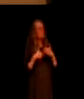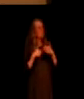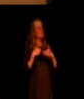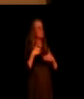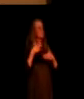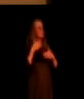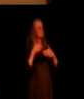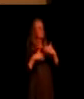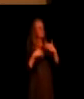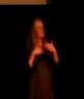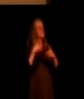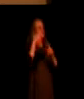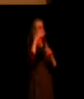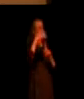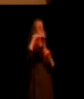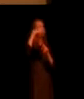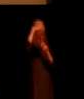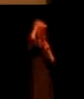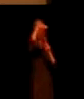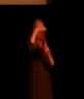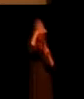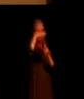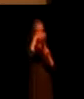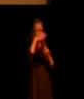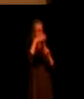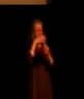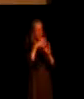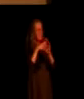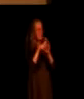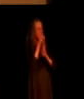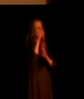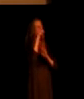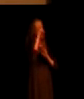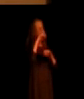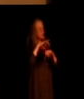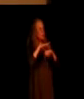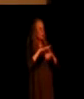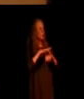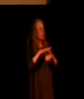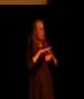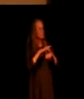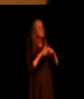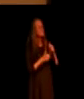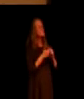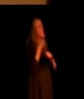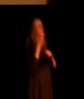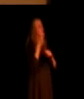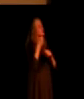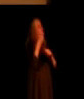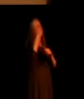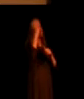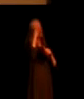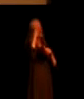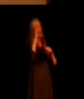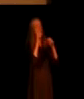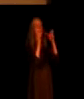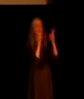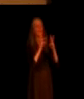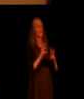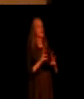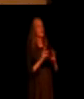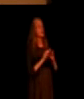of satellite development for Earth was primarily about the weather. Now we all know, and